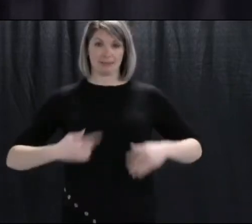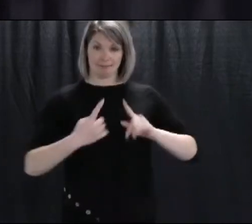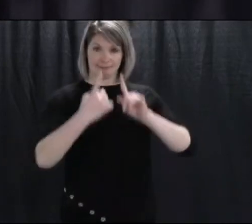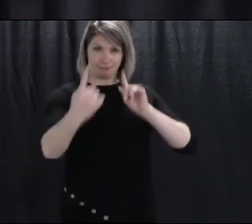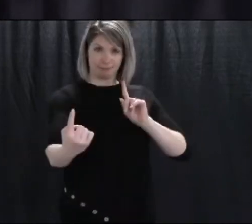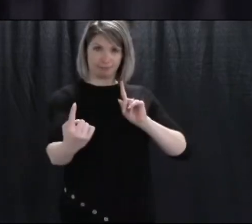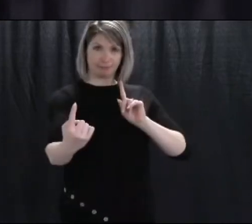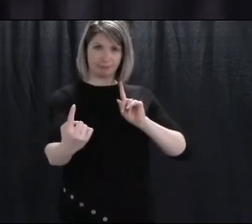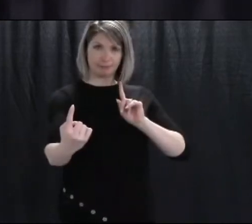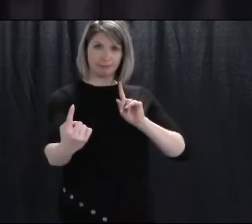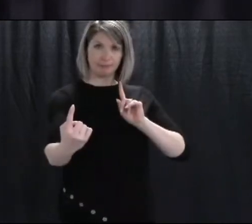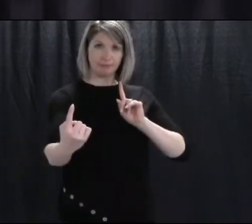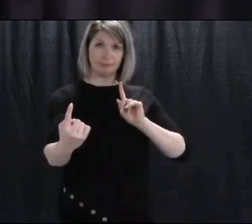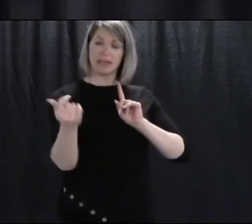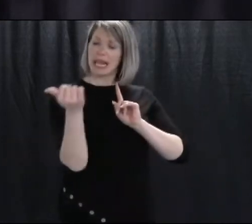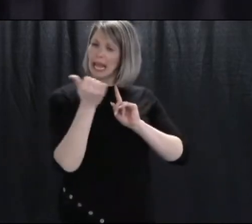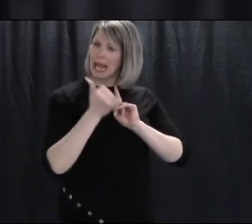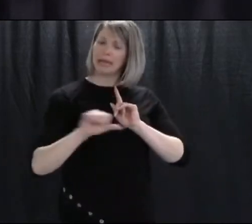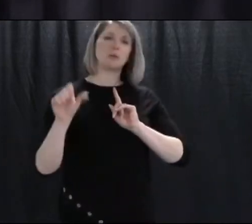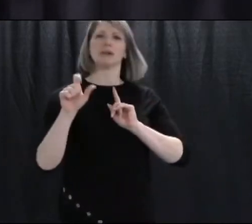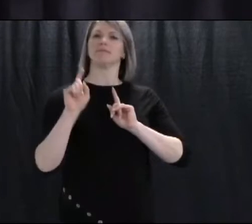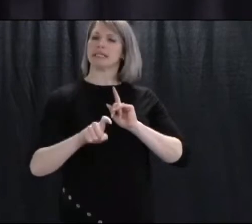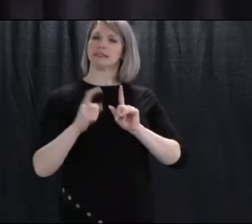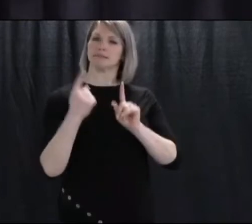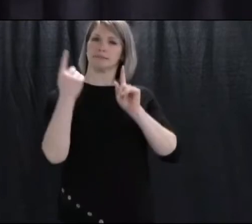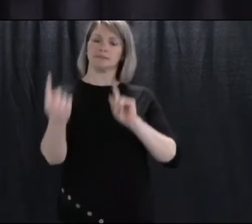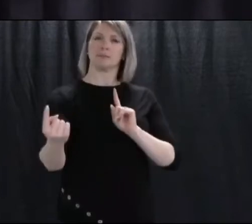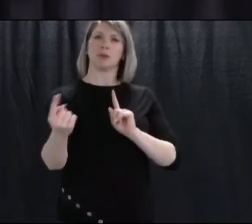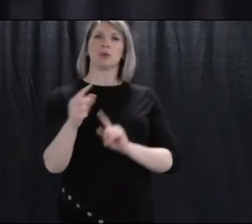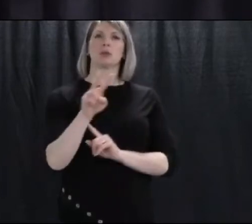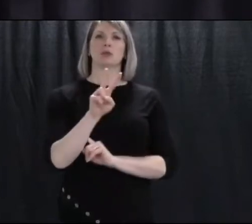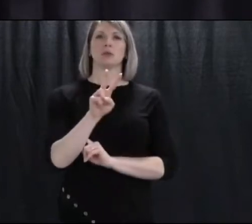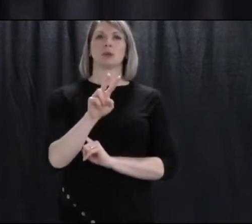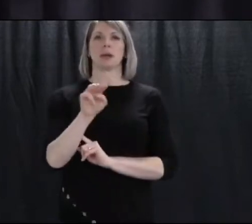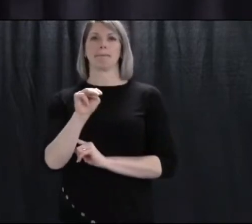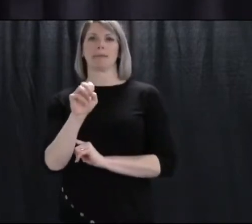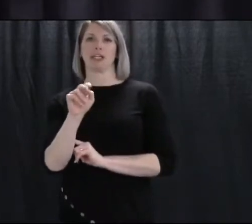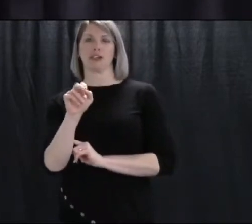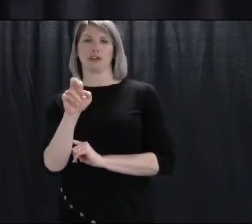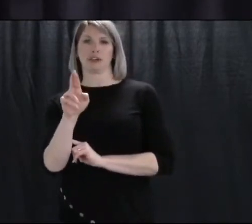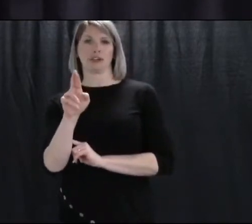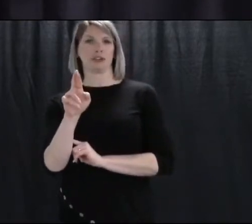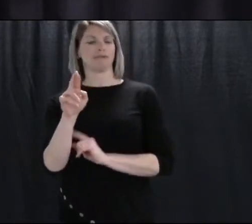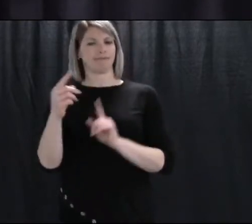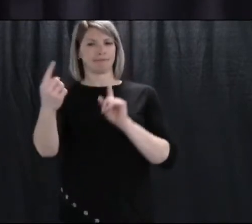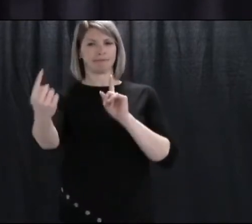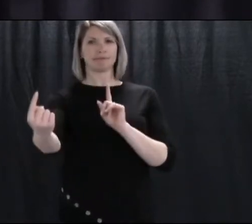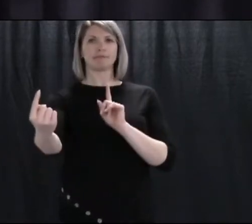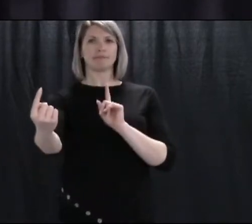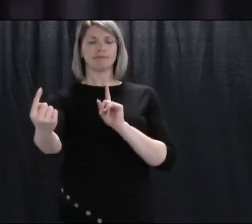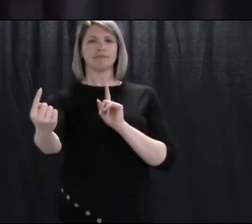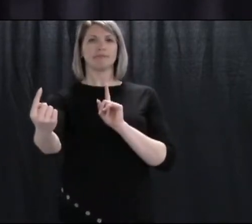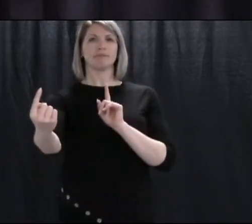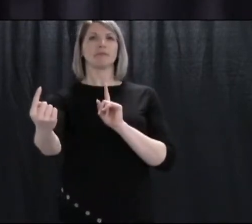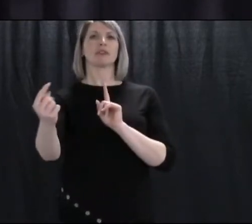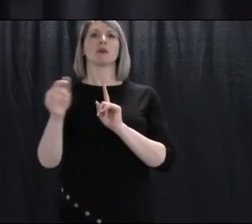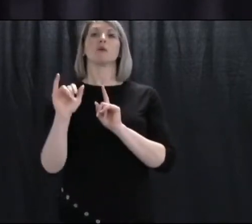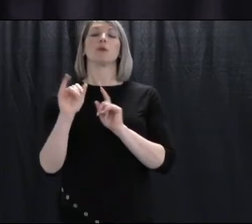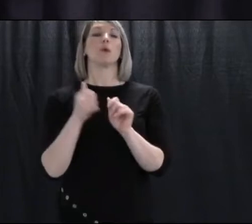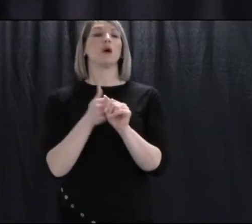we have recommended, so 2 meters, staying away from people, and just making sure, that